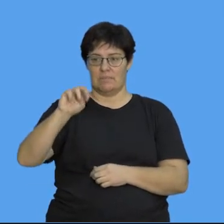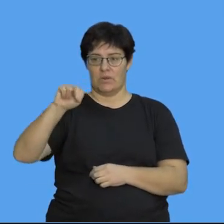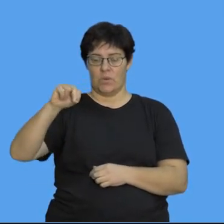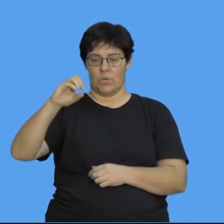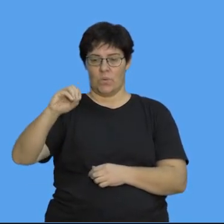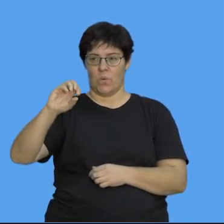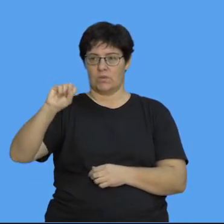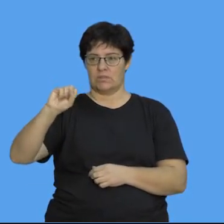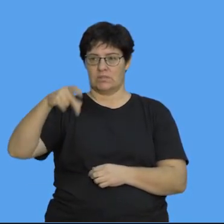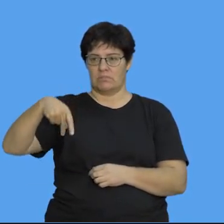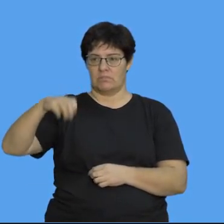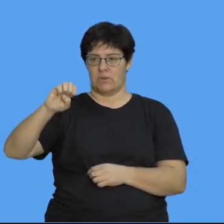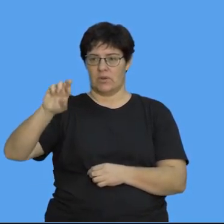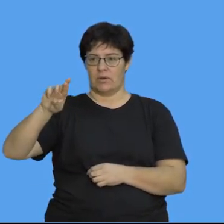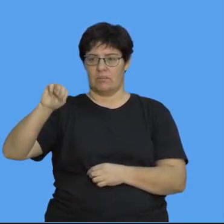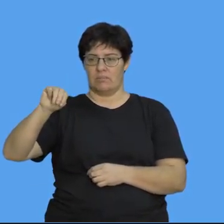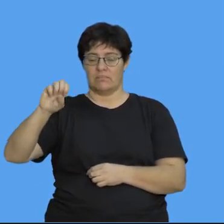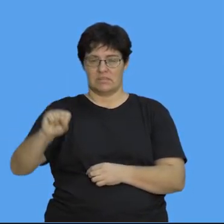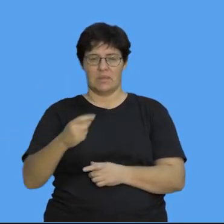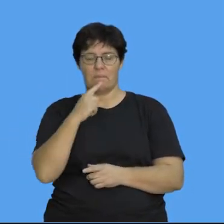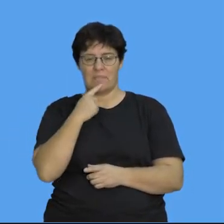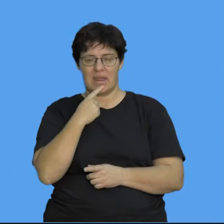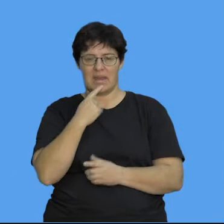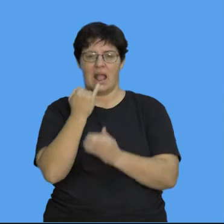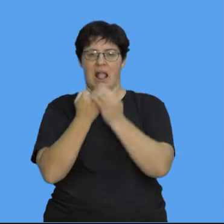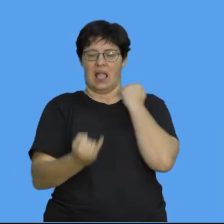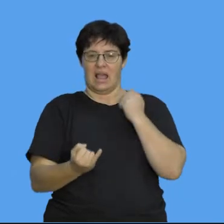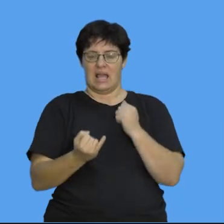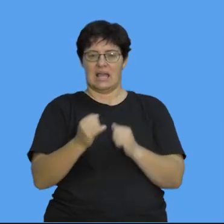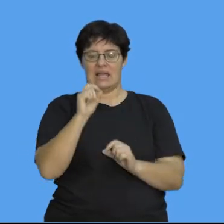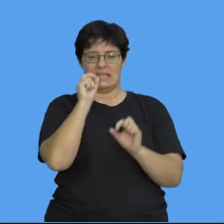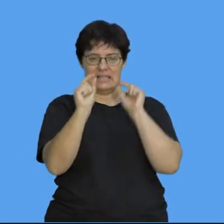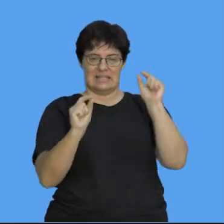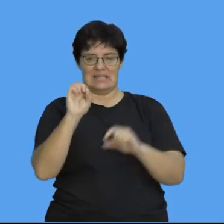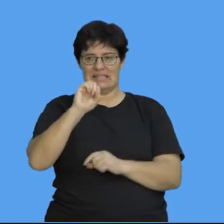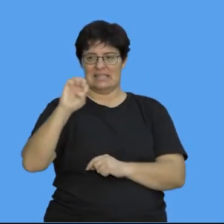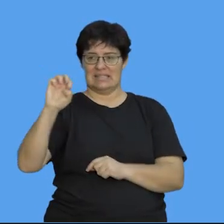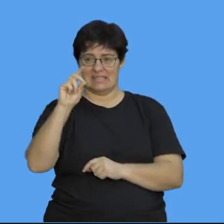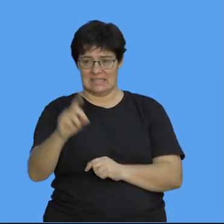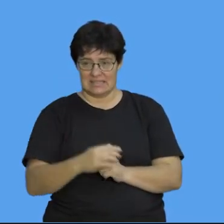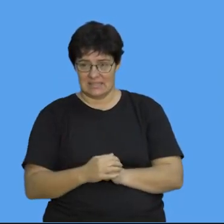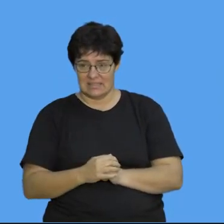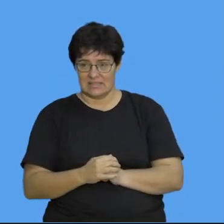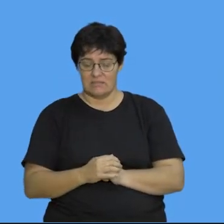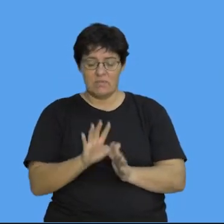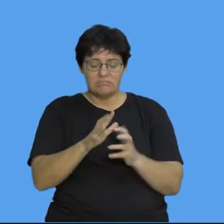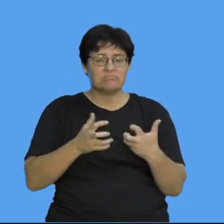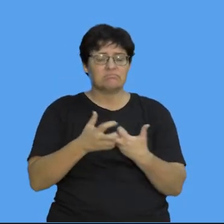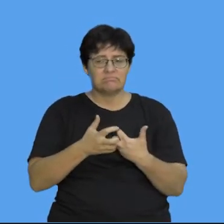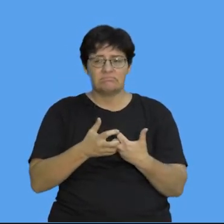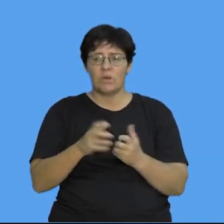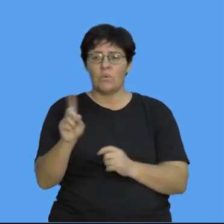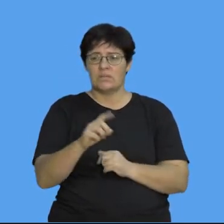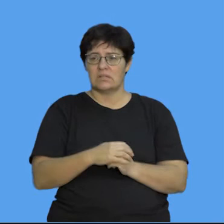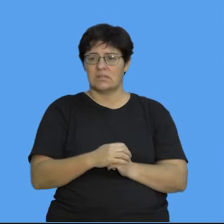Gymnosperms. And gymnosperm basically means naked seed, and we're going to see why later that is called. But this belongs to